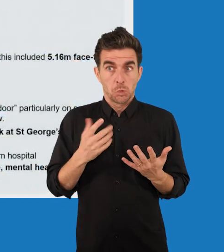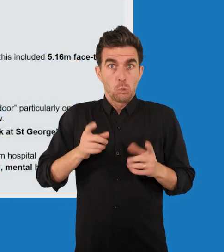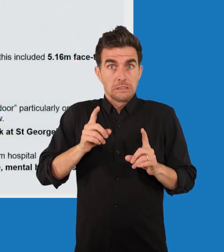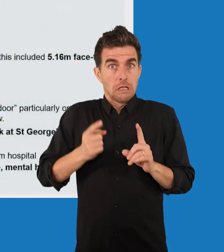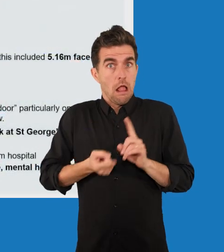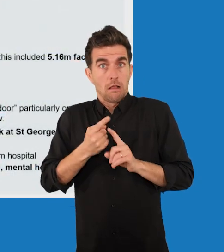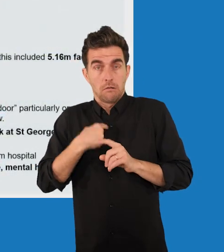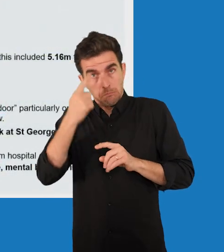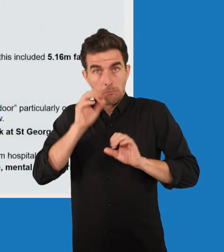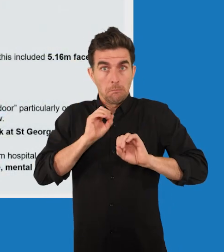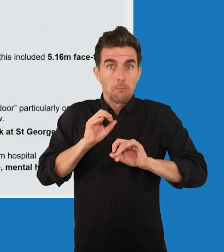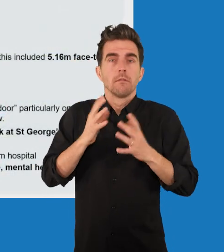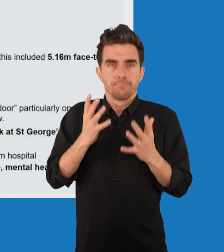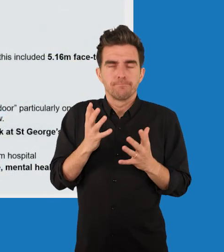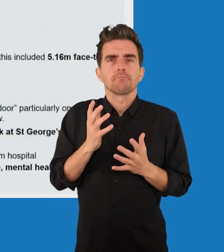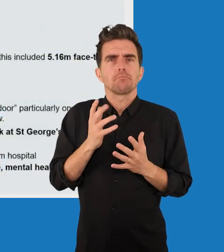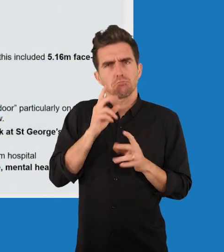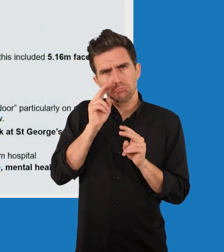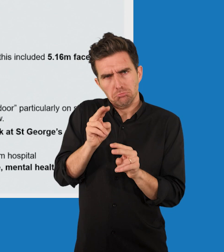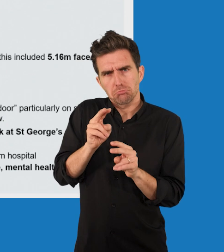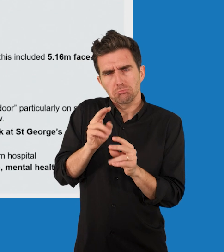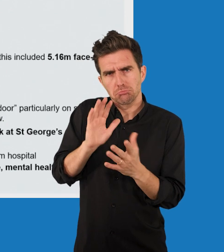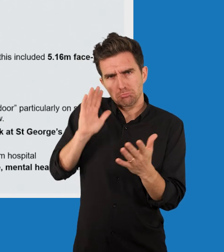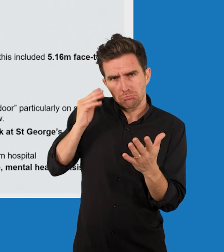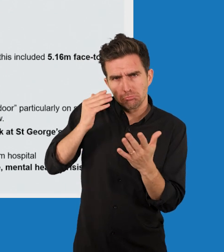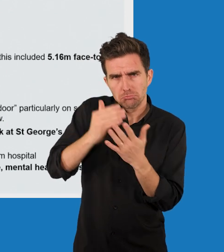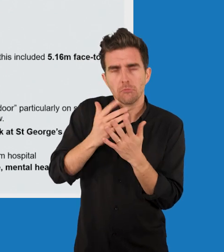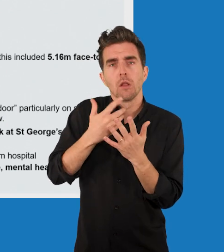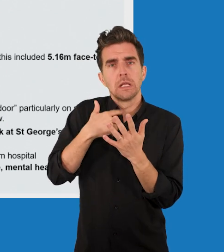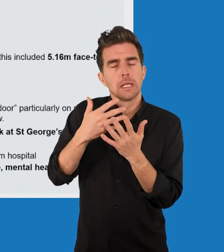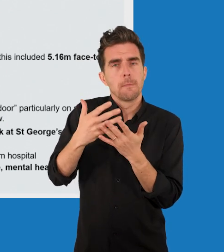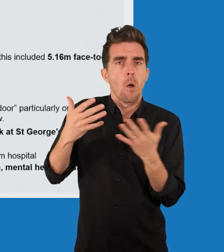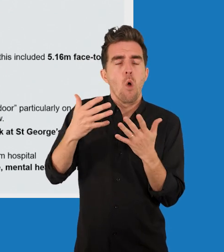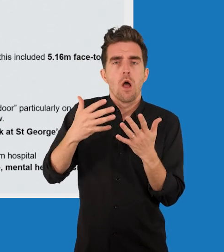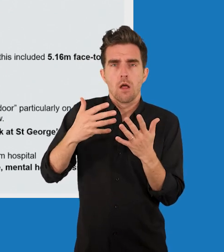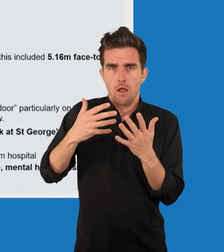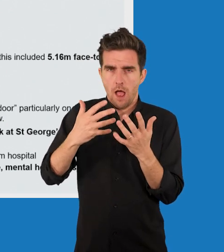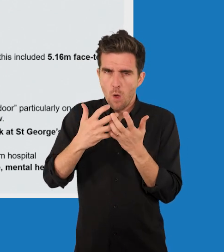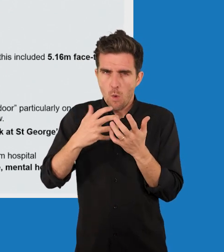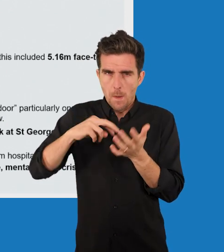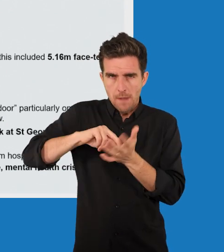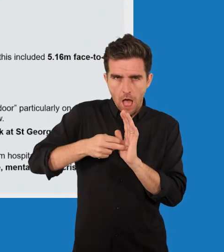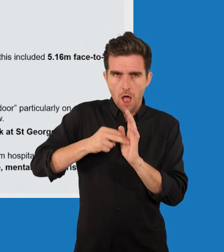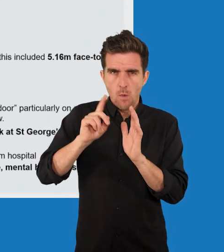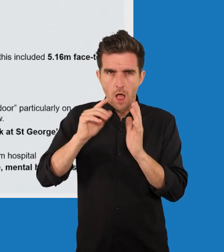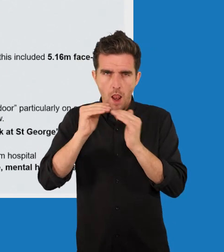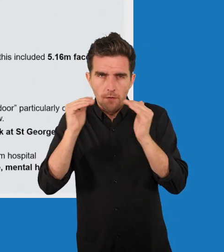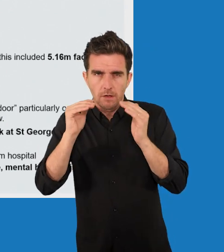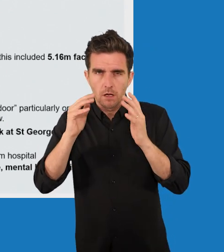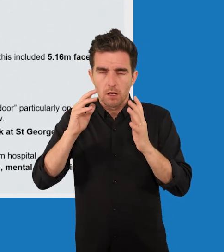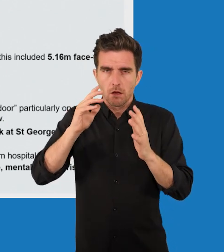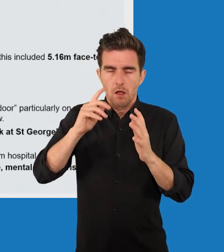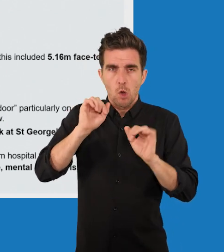What else did we buy with that? We can see if we look at our activity between years that we've increased the level of planned care we've managed to